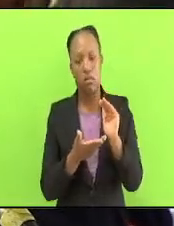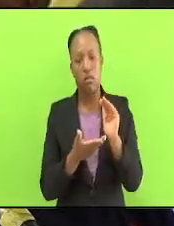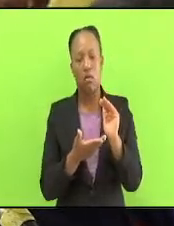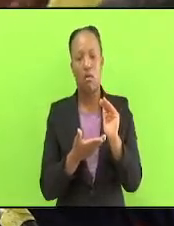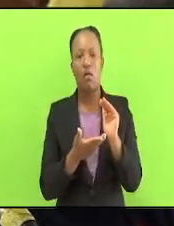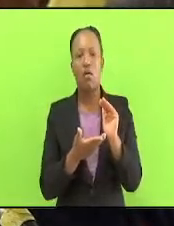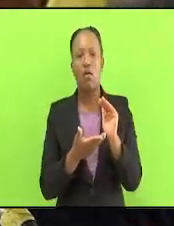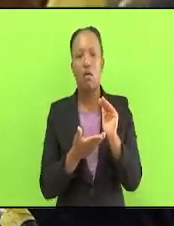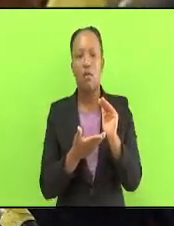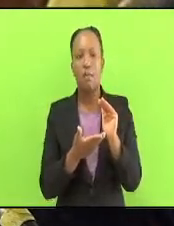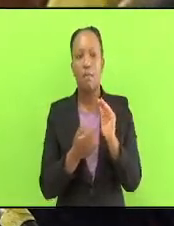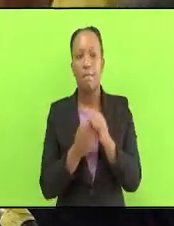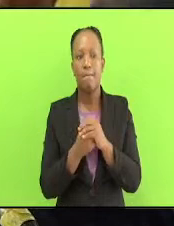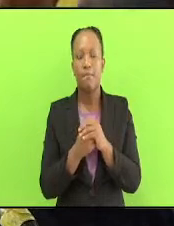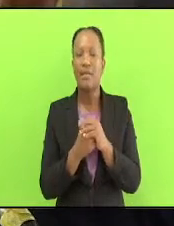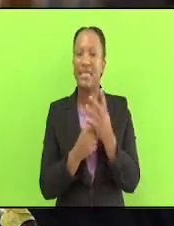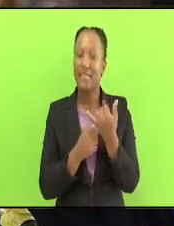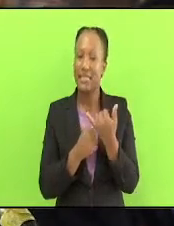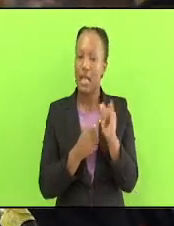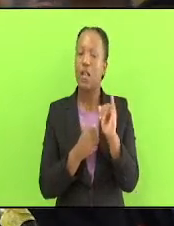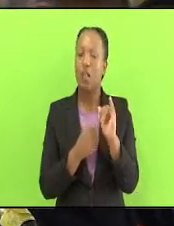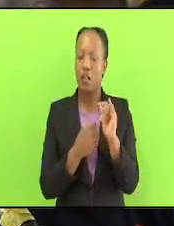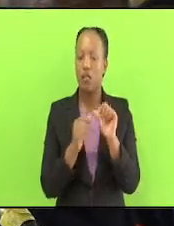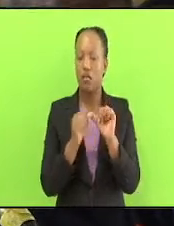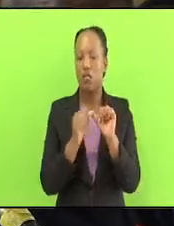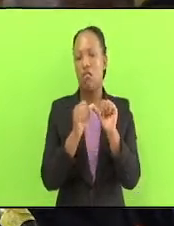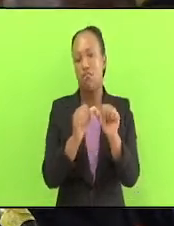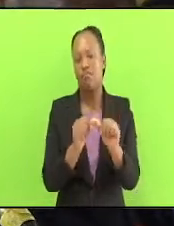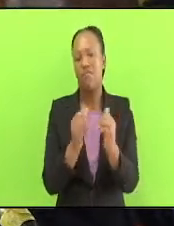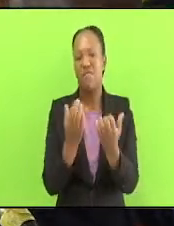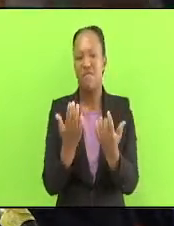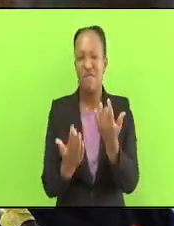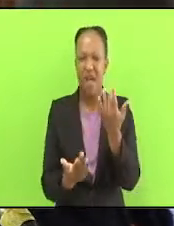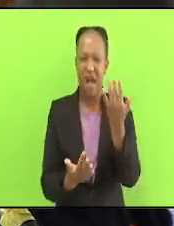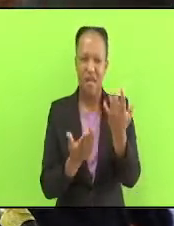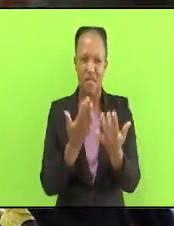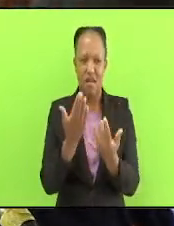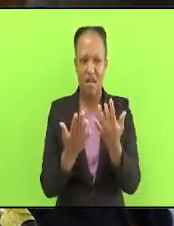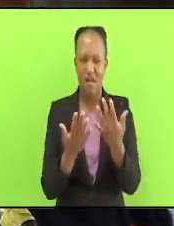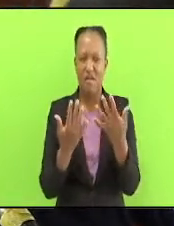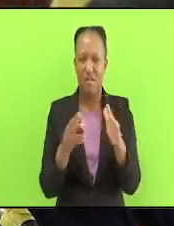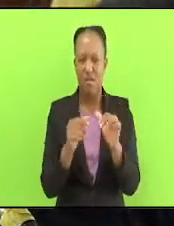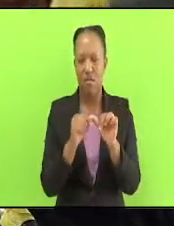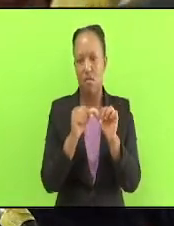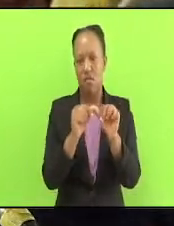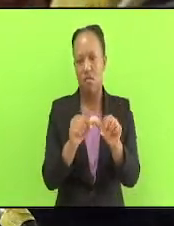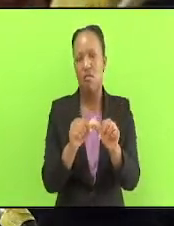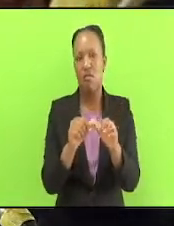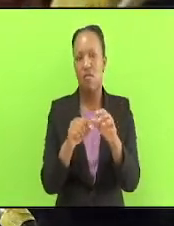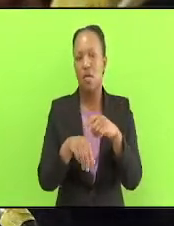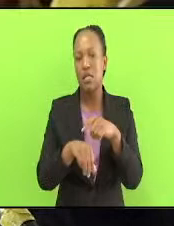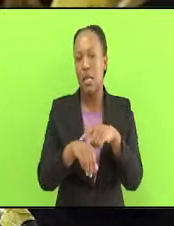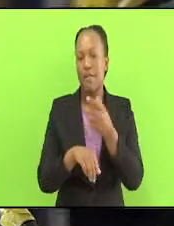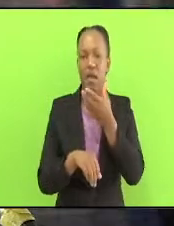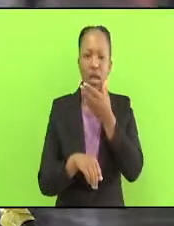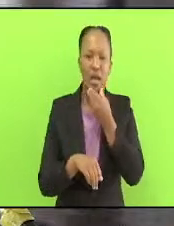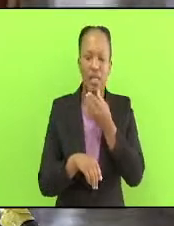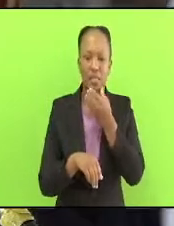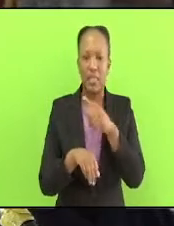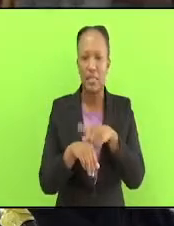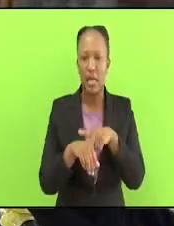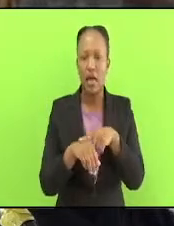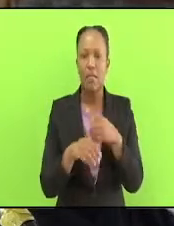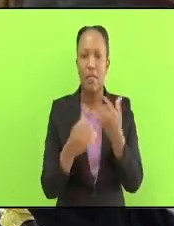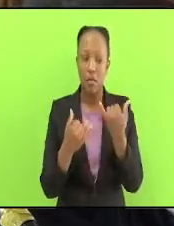o fitileng. We are still experiencing fires and it went on right through the Christmas period, even until